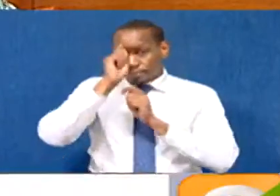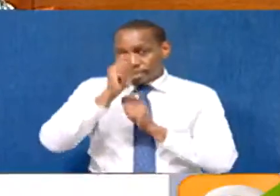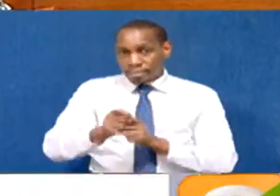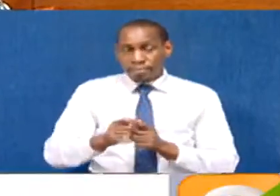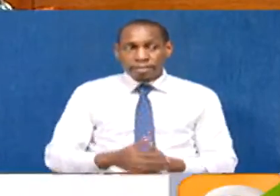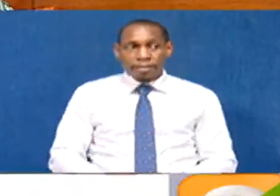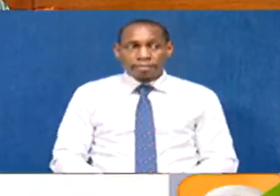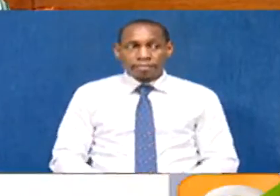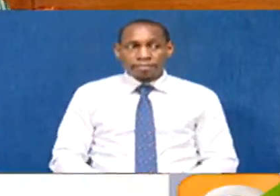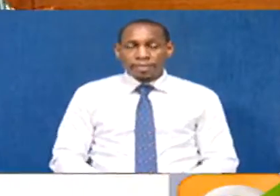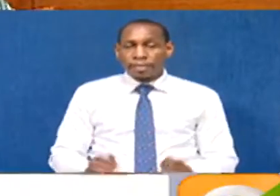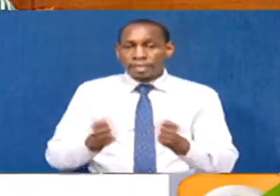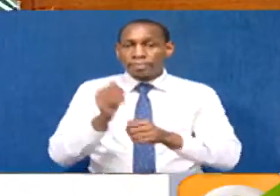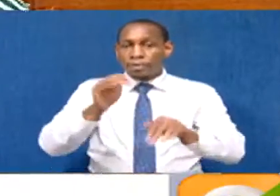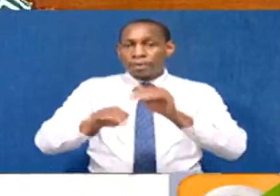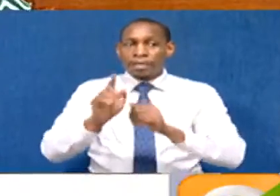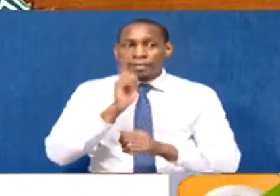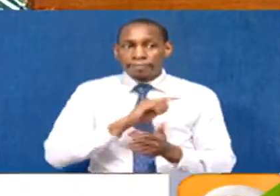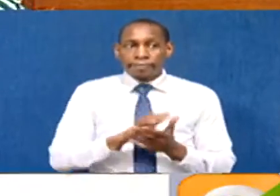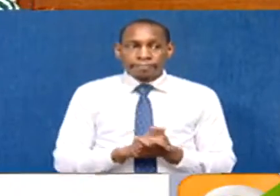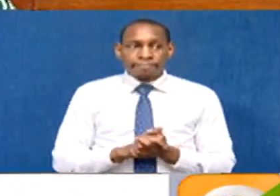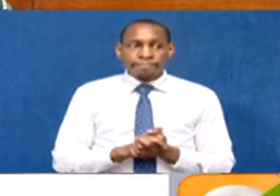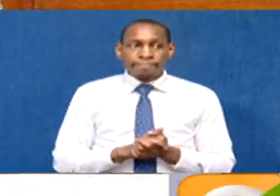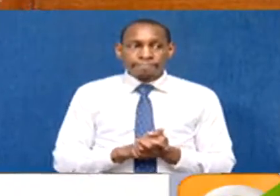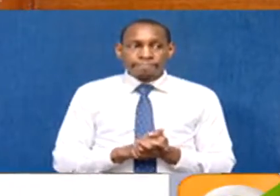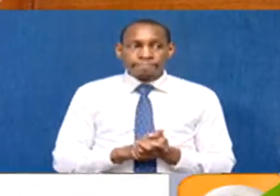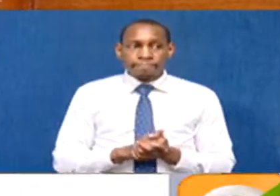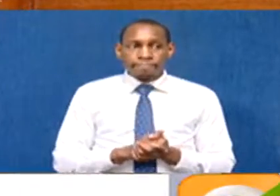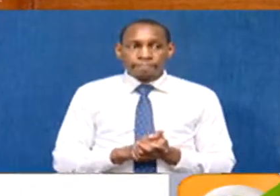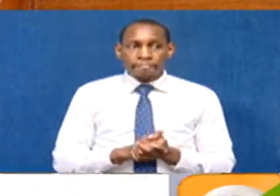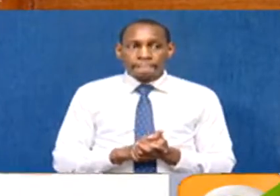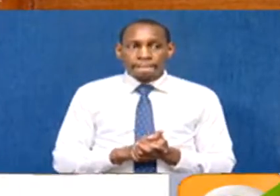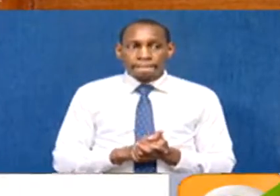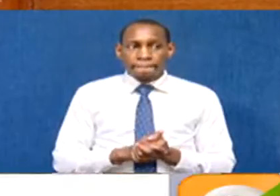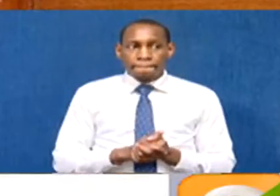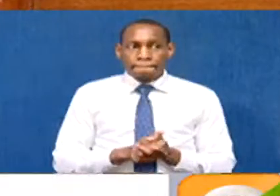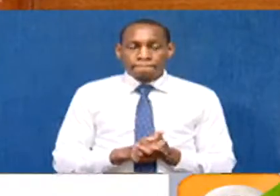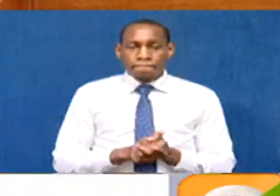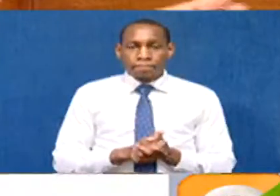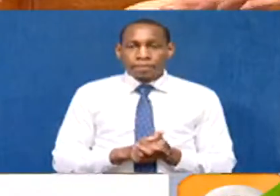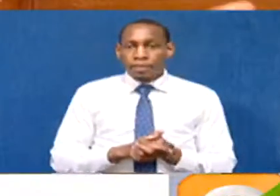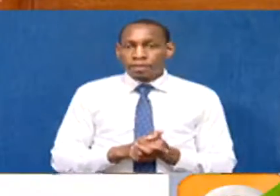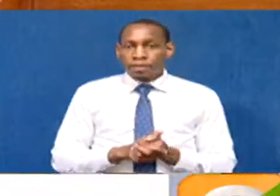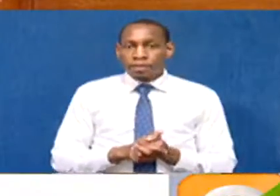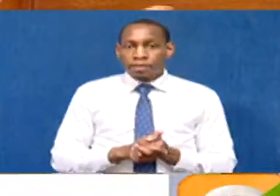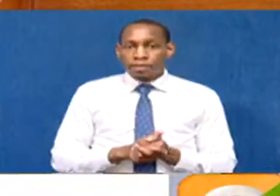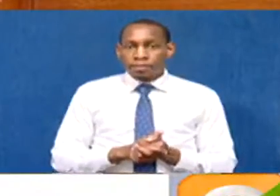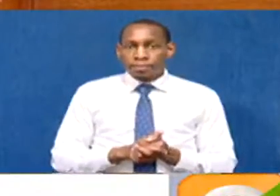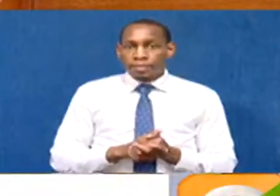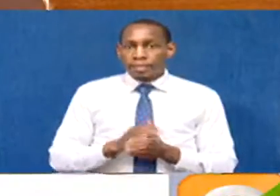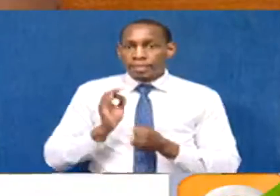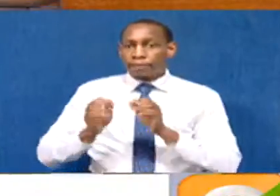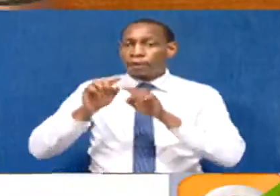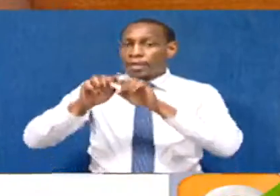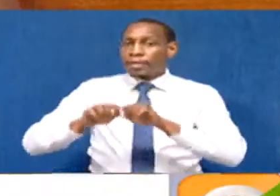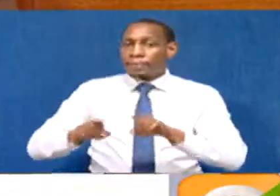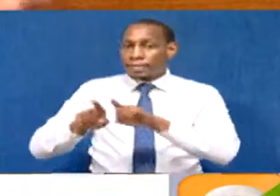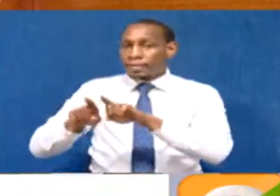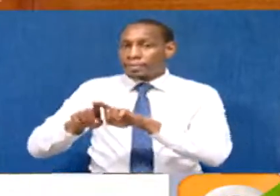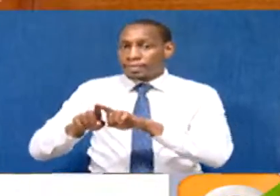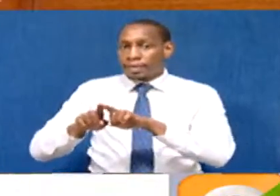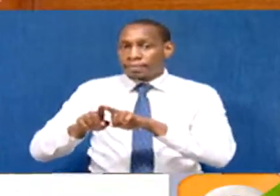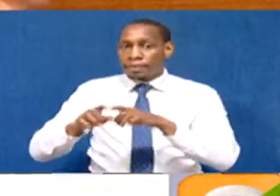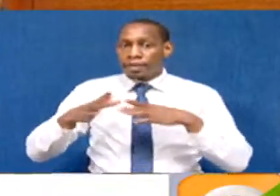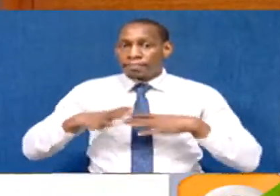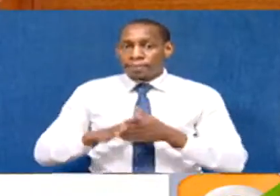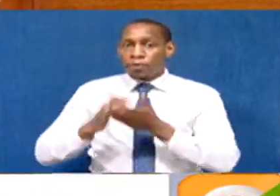will not be elected. They can forget. Okay, let me. If they go to Bukungu, so if they are relying on those kind of people to